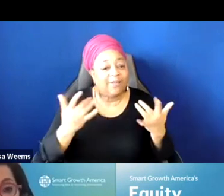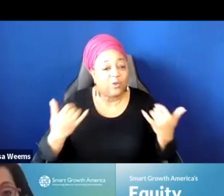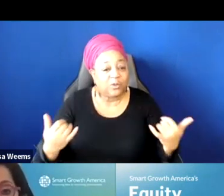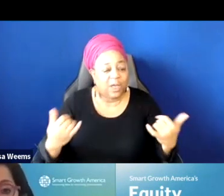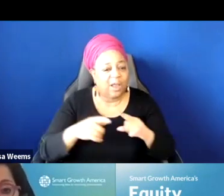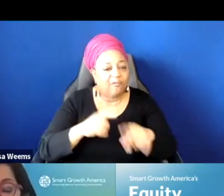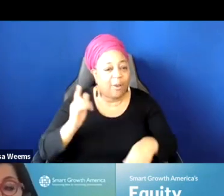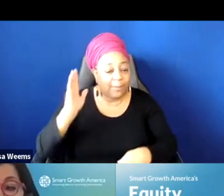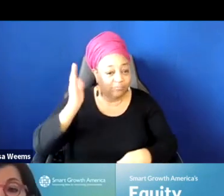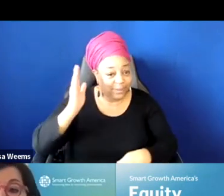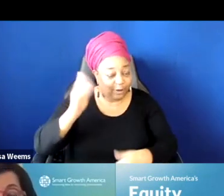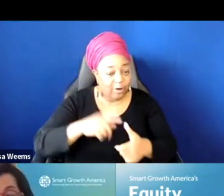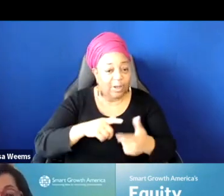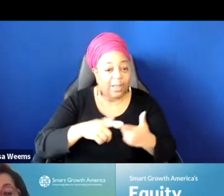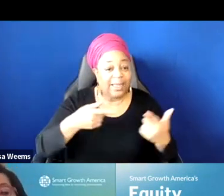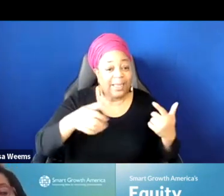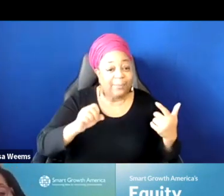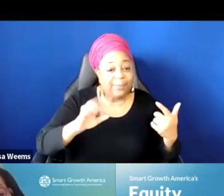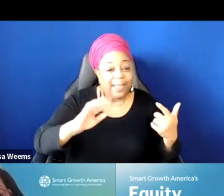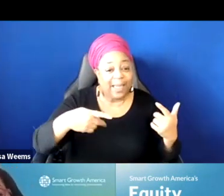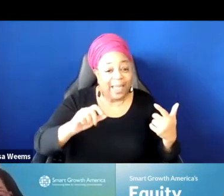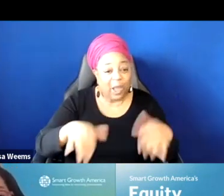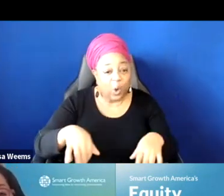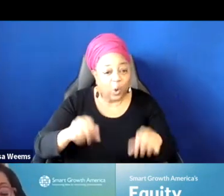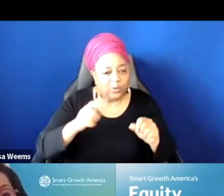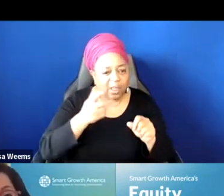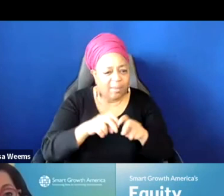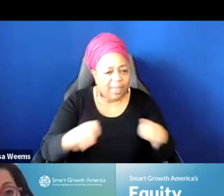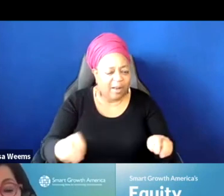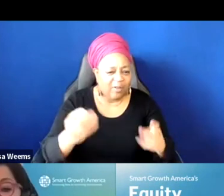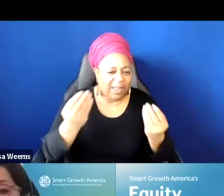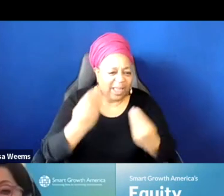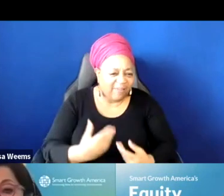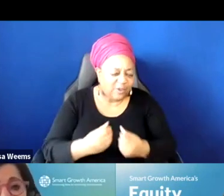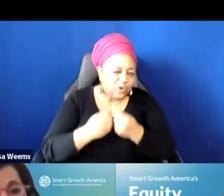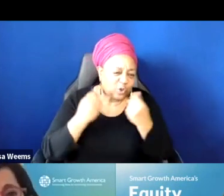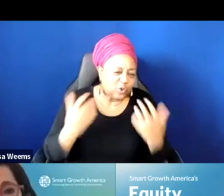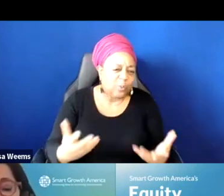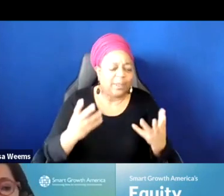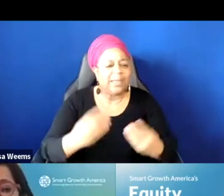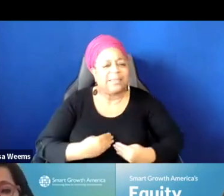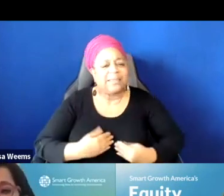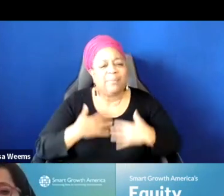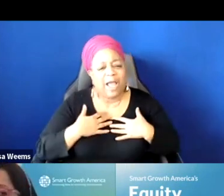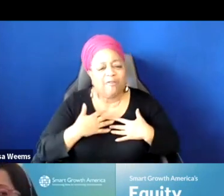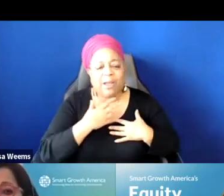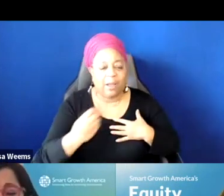keynote, our EPA hosts, and the panel. It gave us so many inspiring and